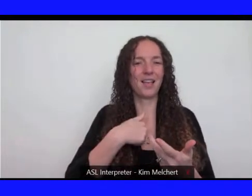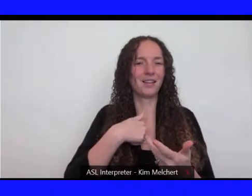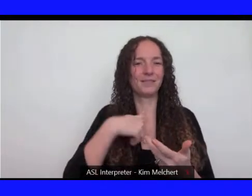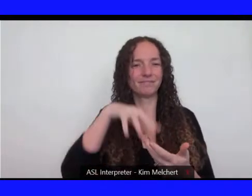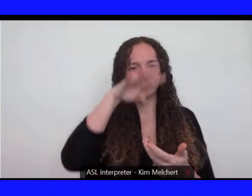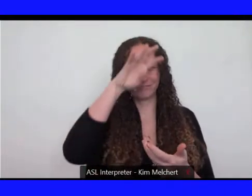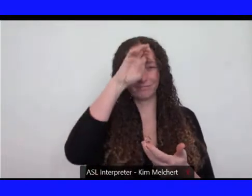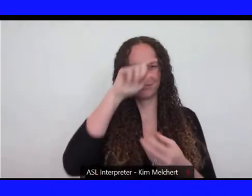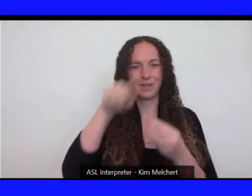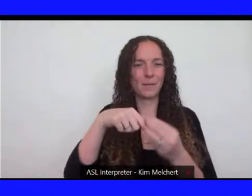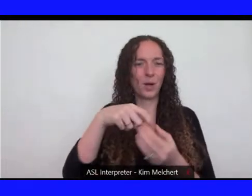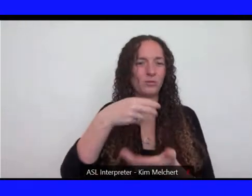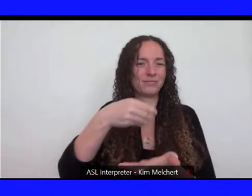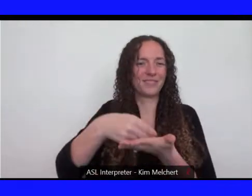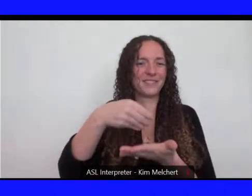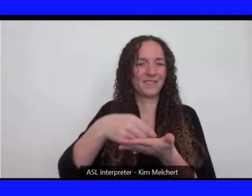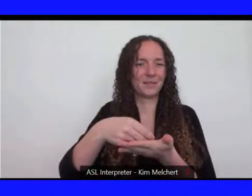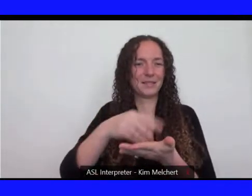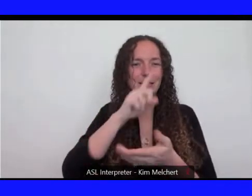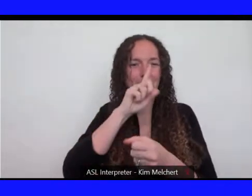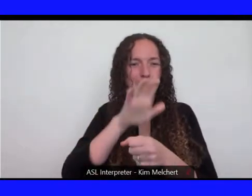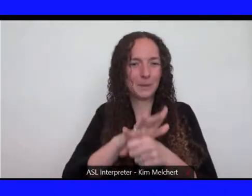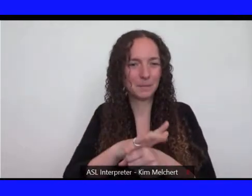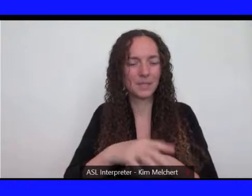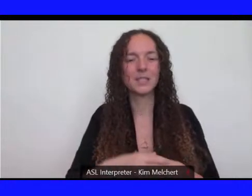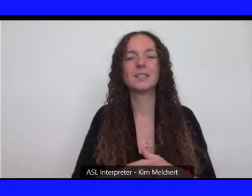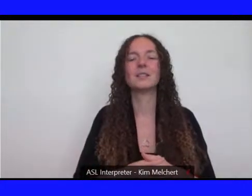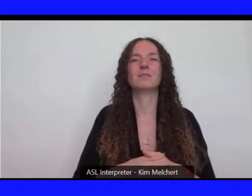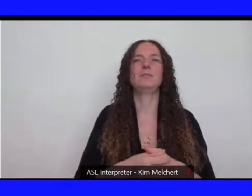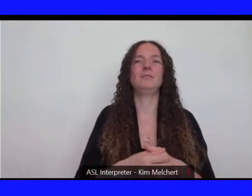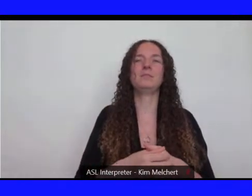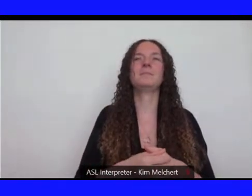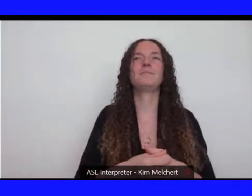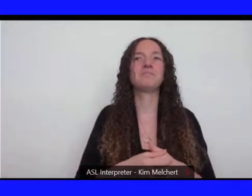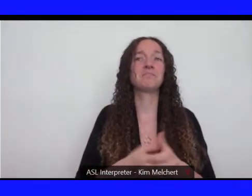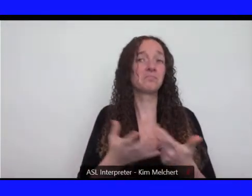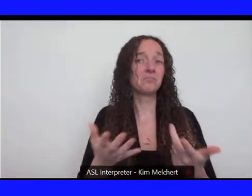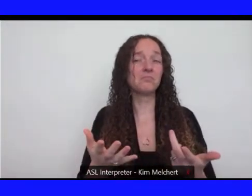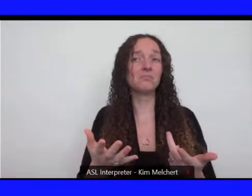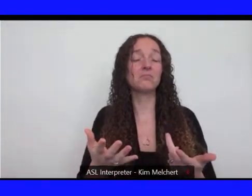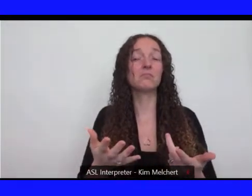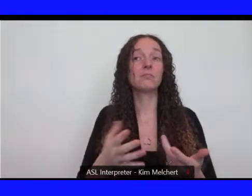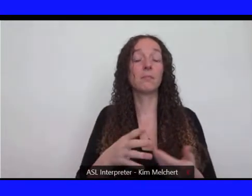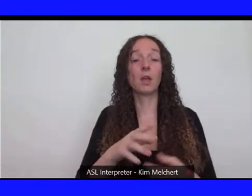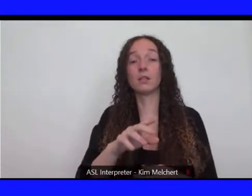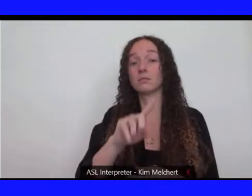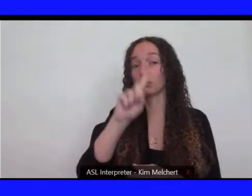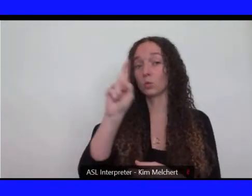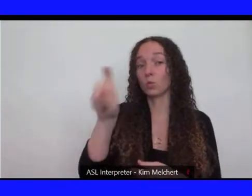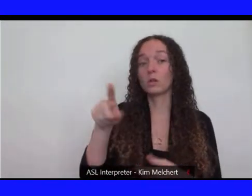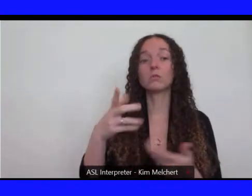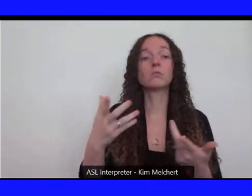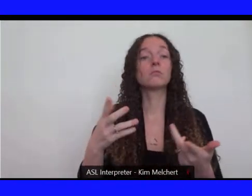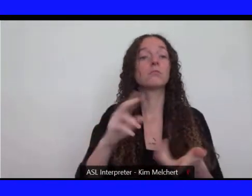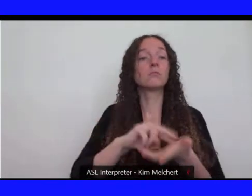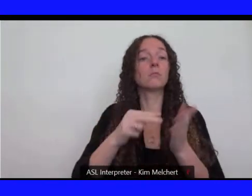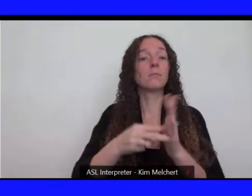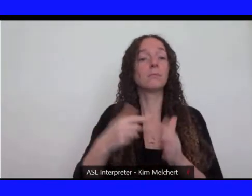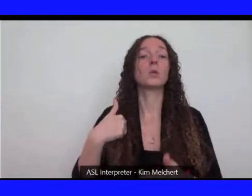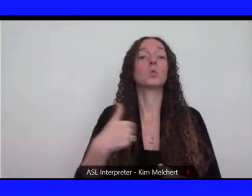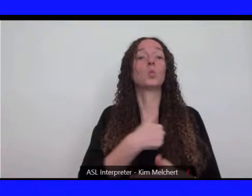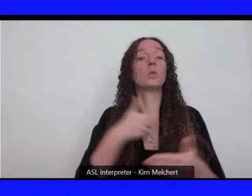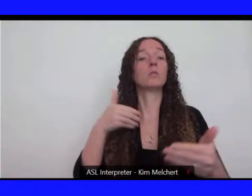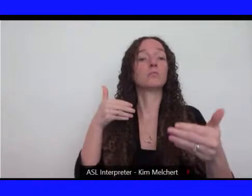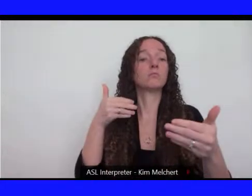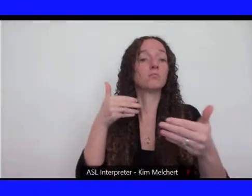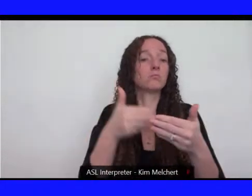unrealistic. Like, we don't want to pay you for for using existing beds. We only want to pay you